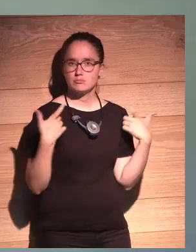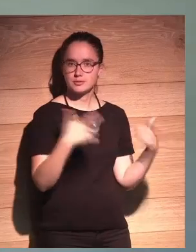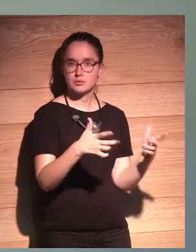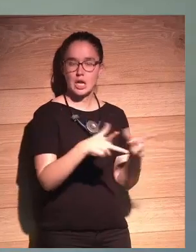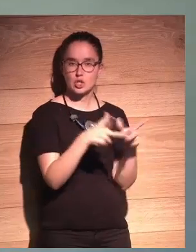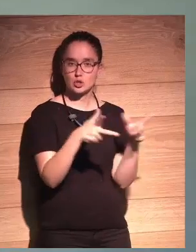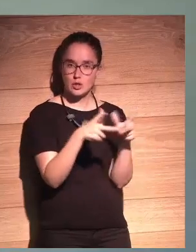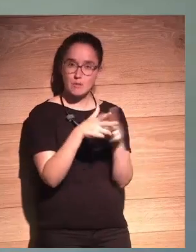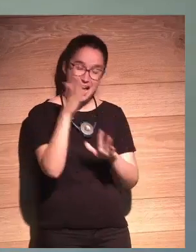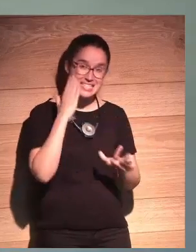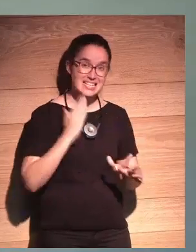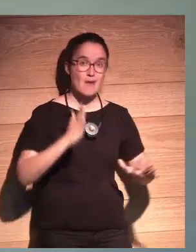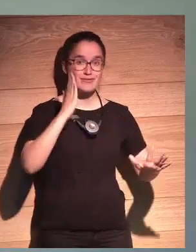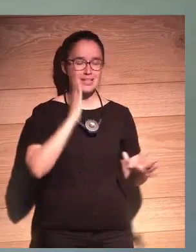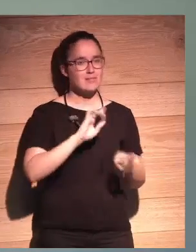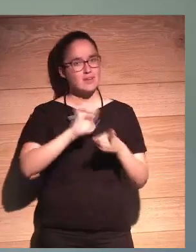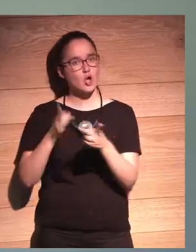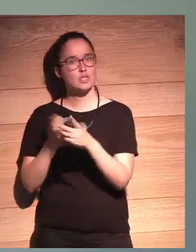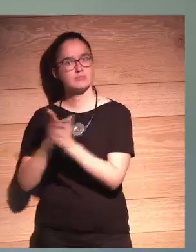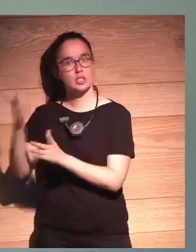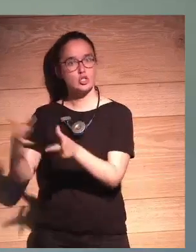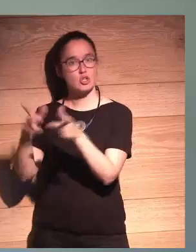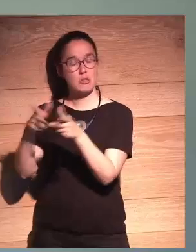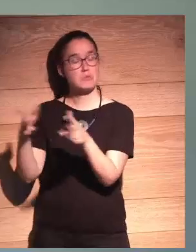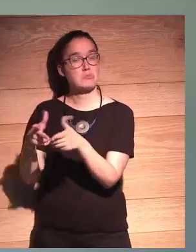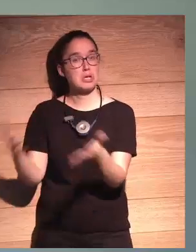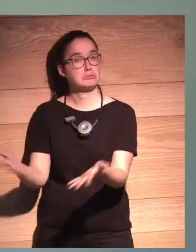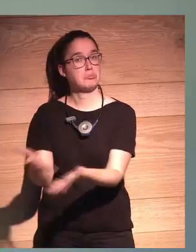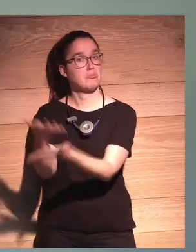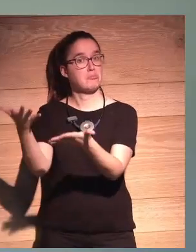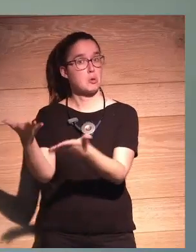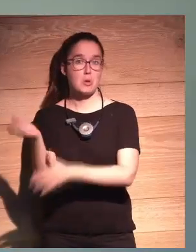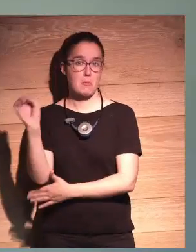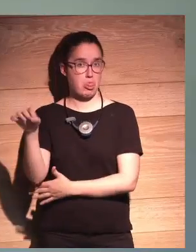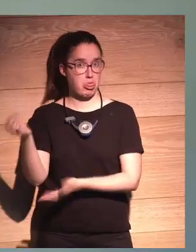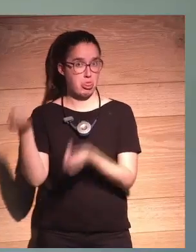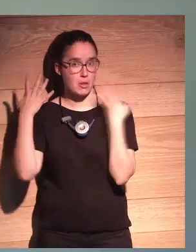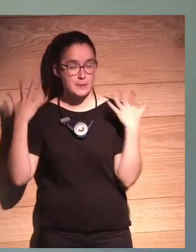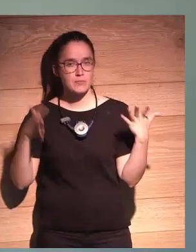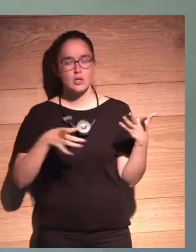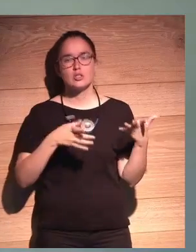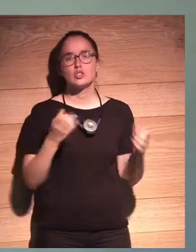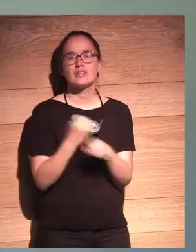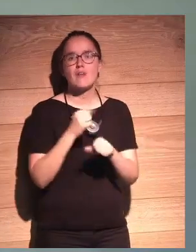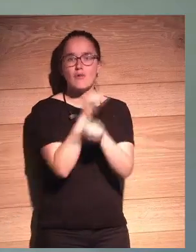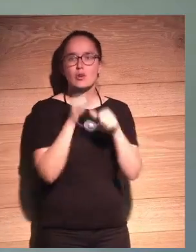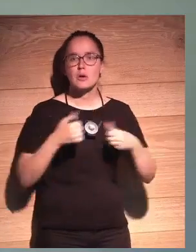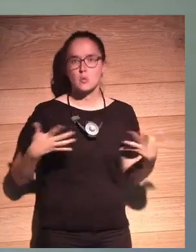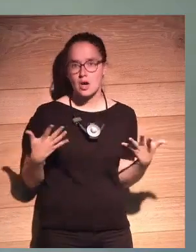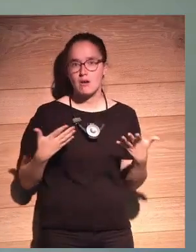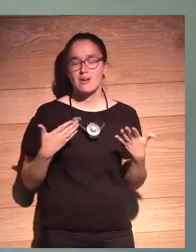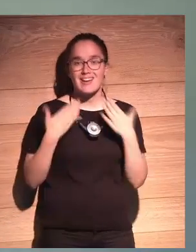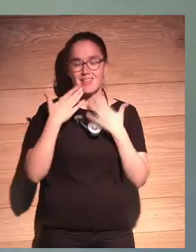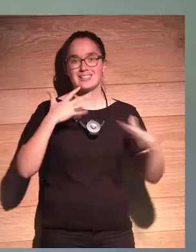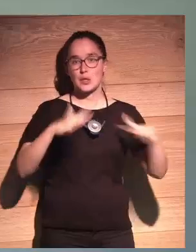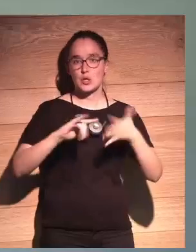have a part of a society that could be more effective and a more disaffective part, so to speak. So we should